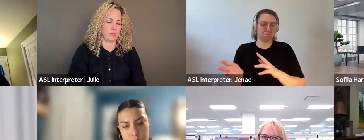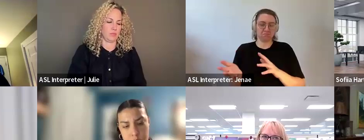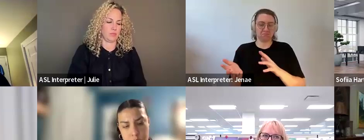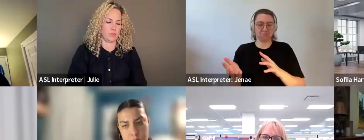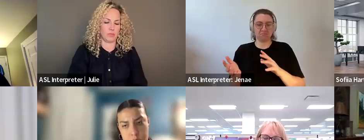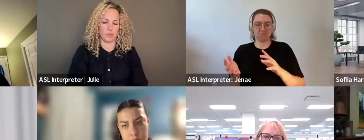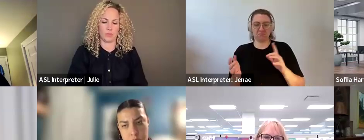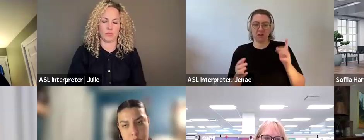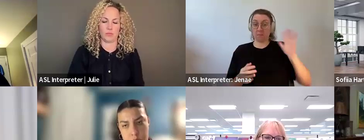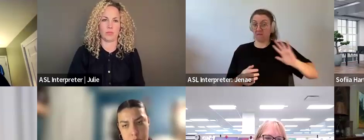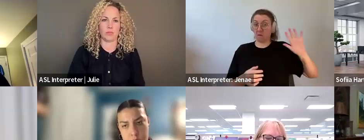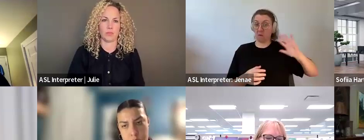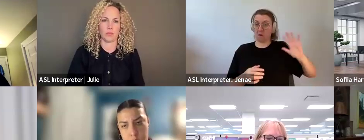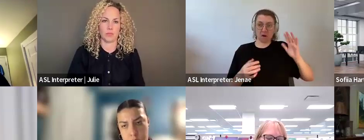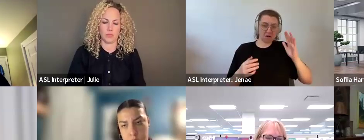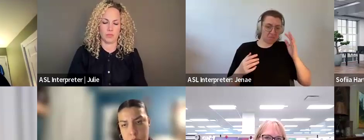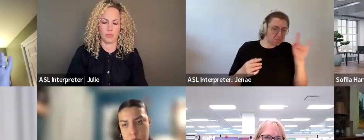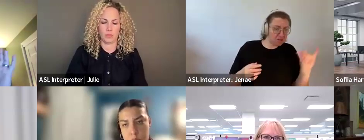we were at and where we've come from.